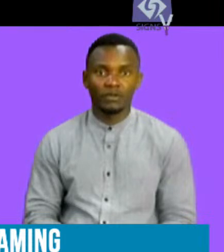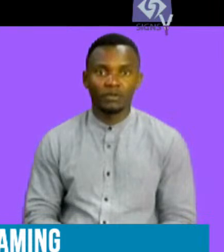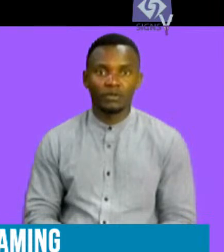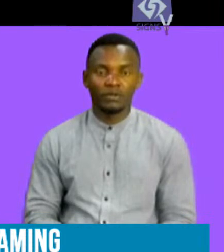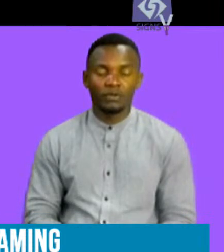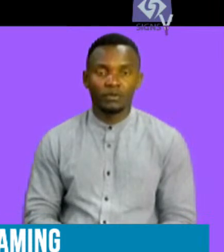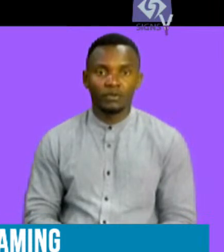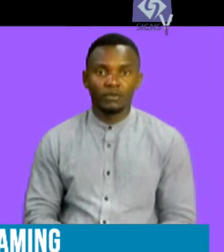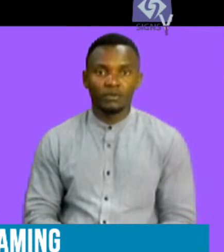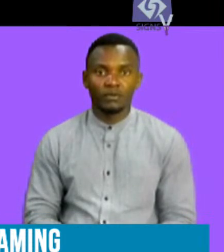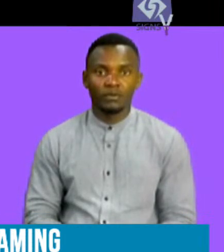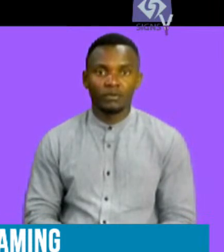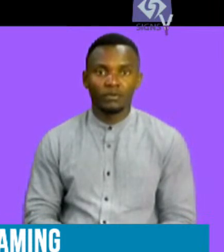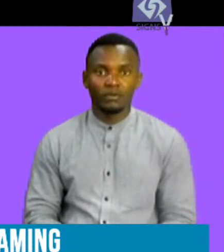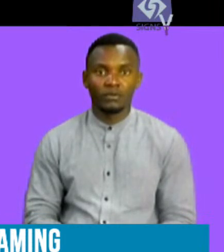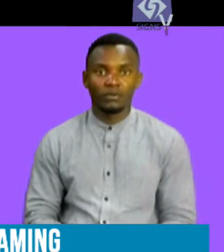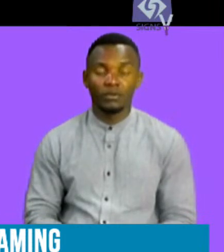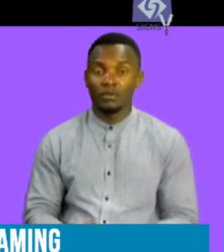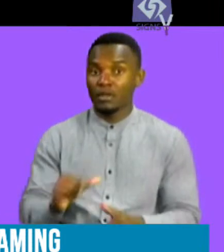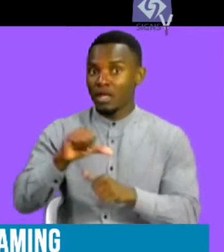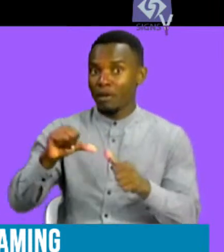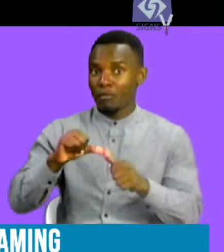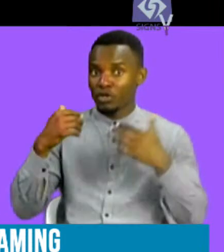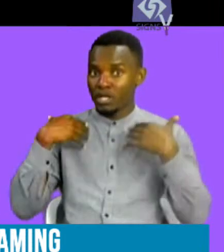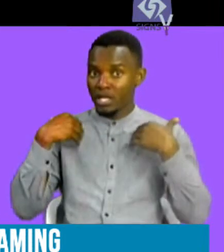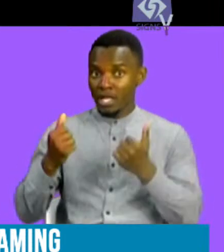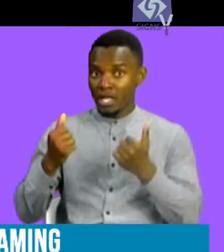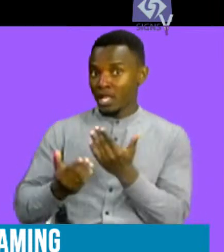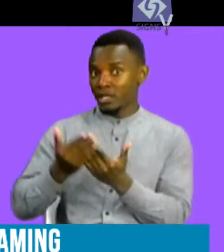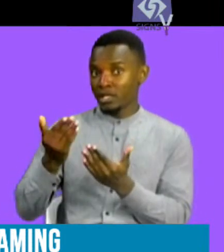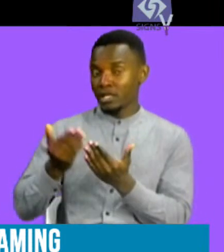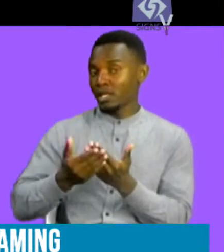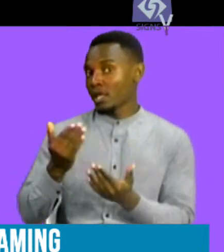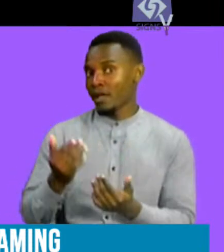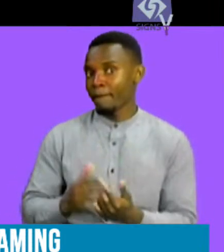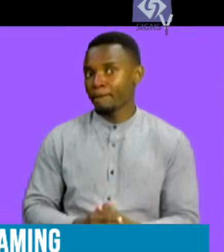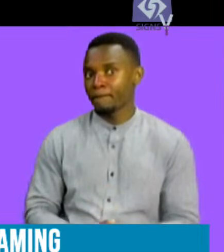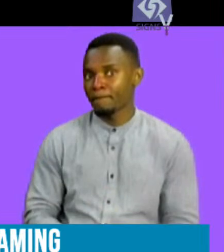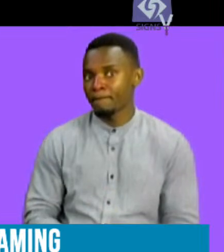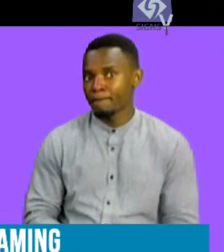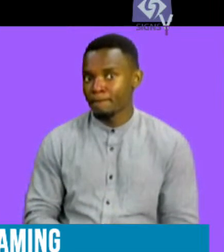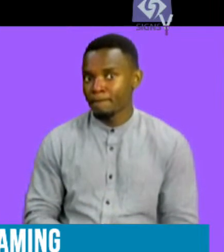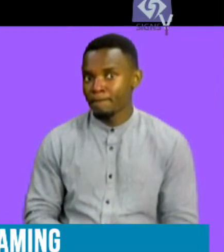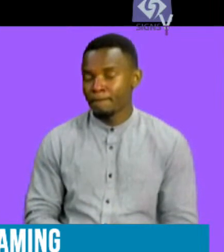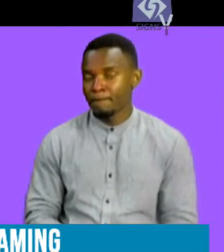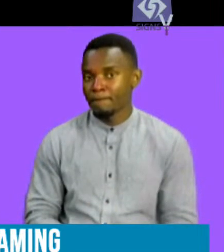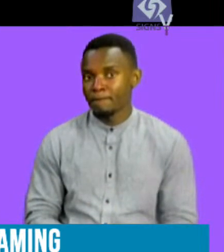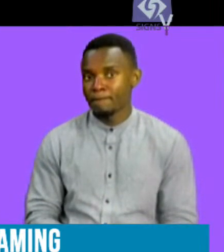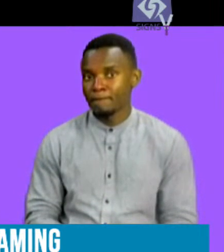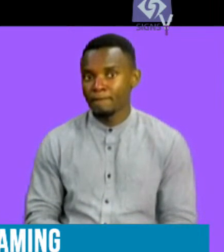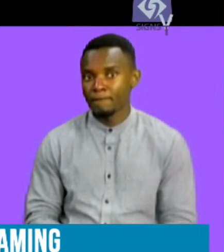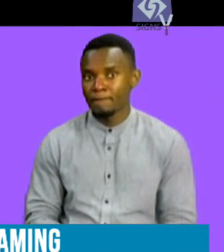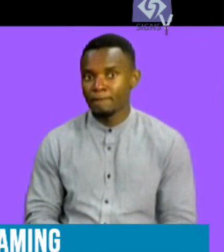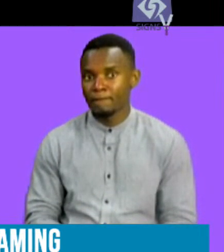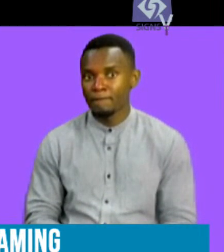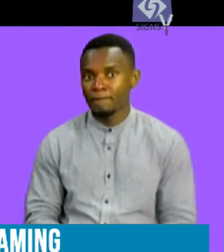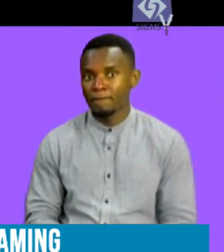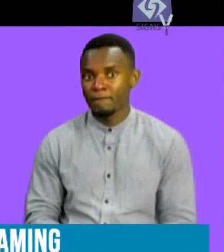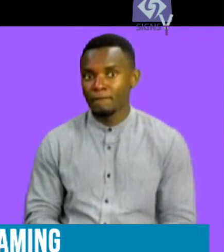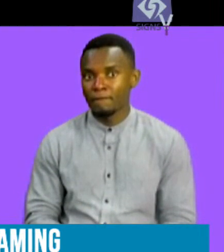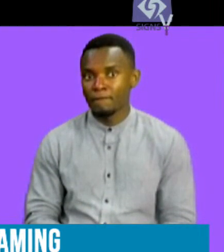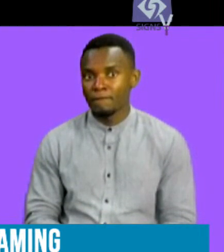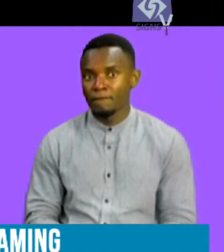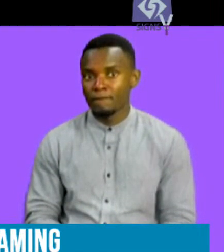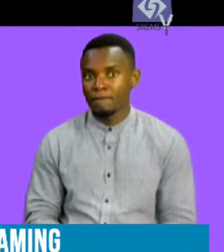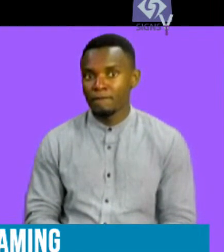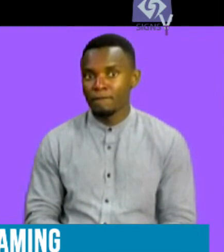is about the healthcare. The healthcare, as in that person is there,